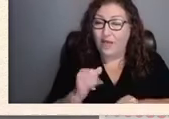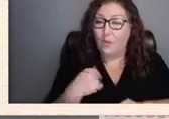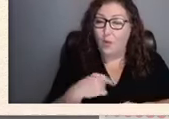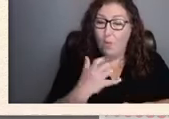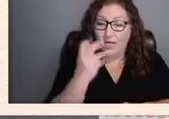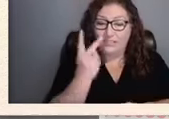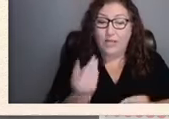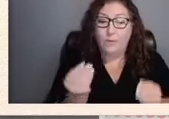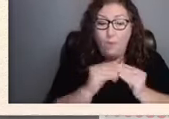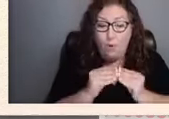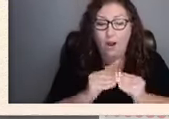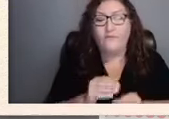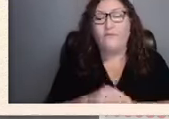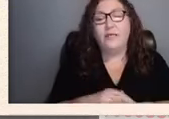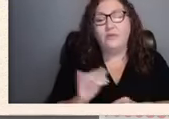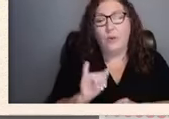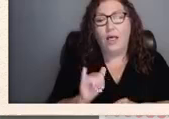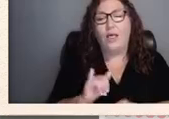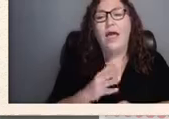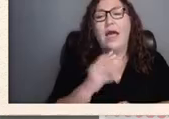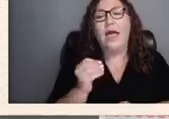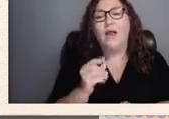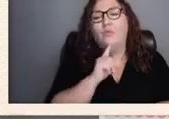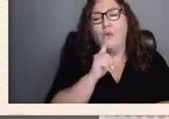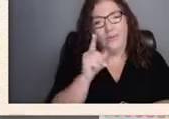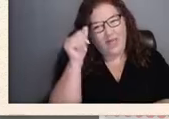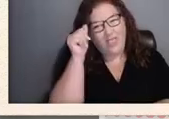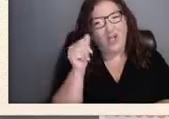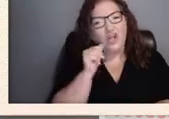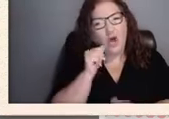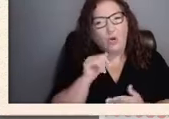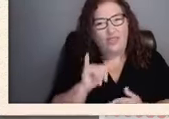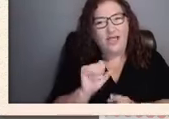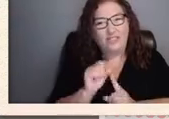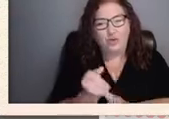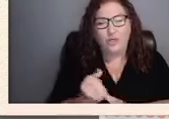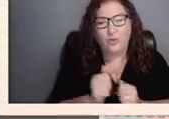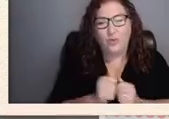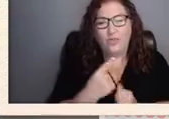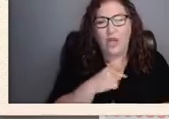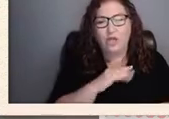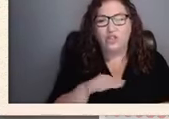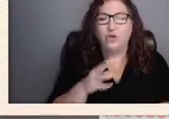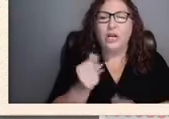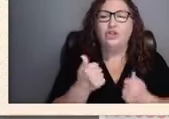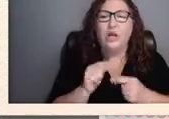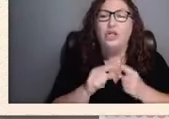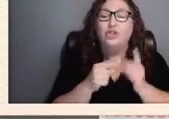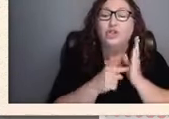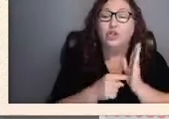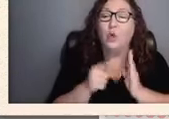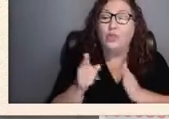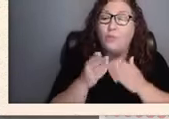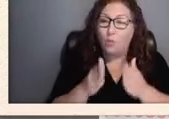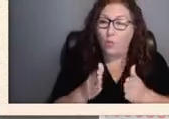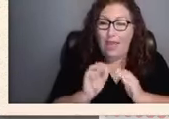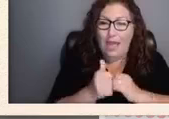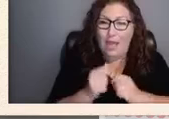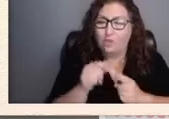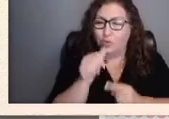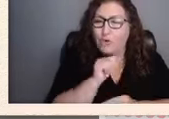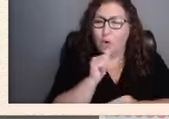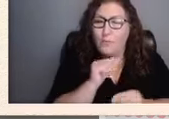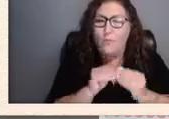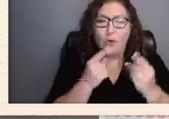as well, and really being the adult in these situations with our children and trying to show them the way to how to cope more effectively. I've given you a